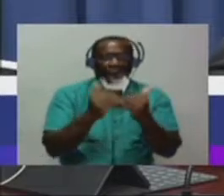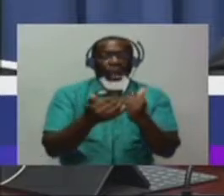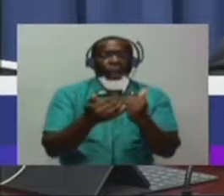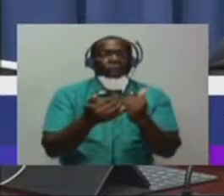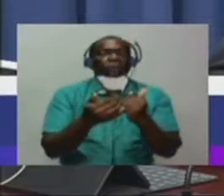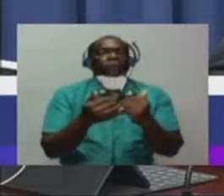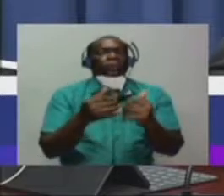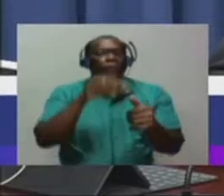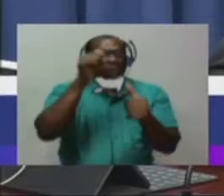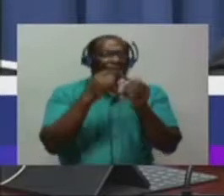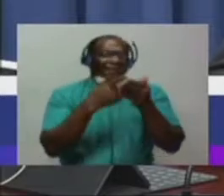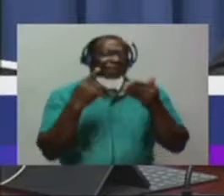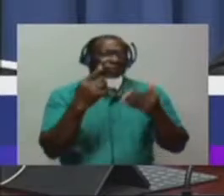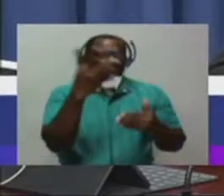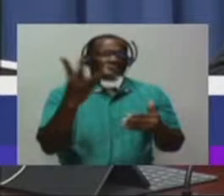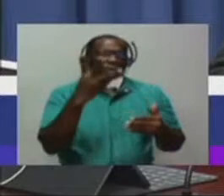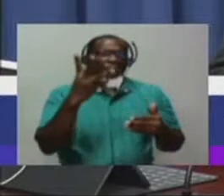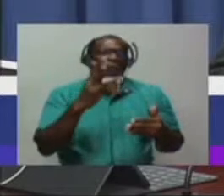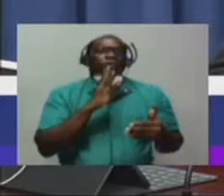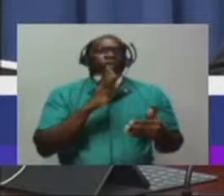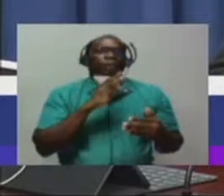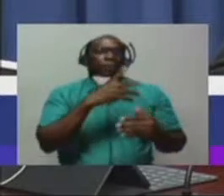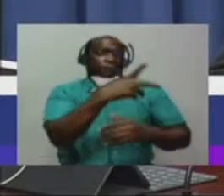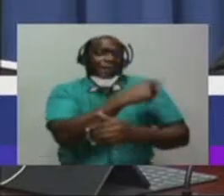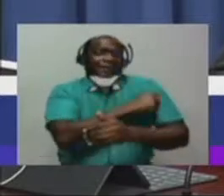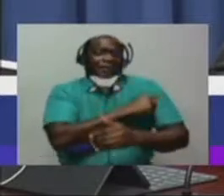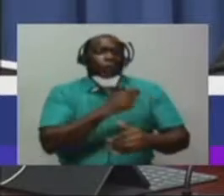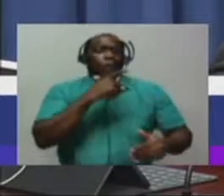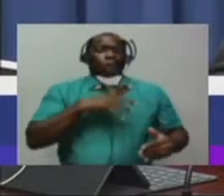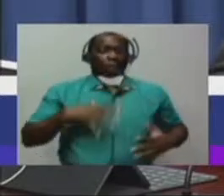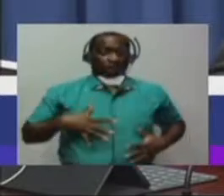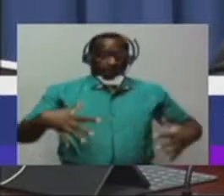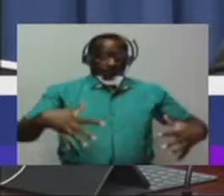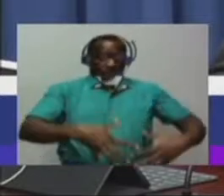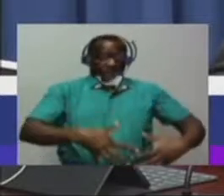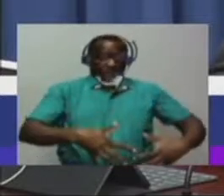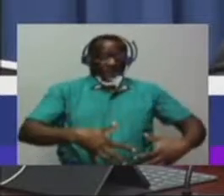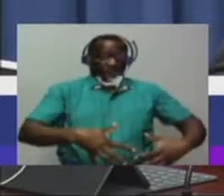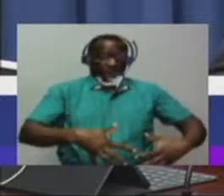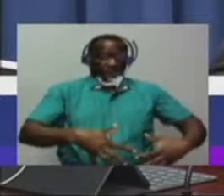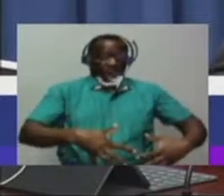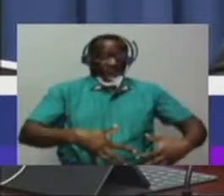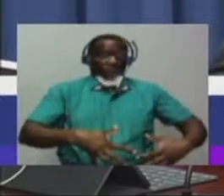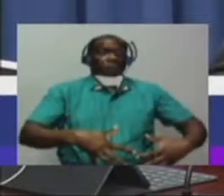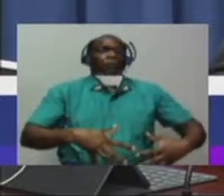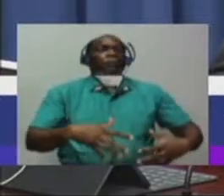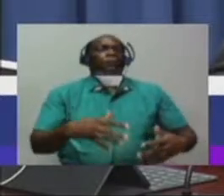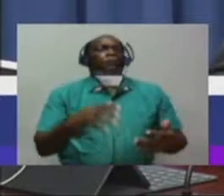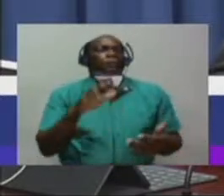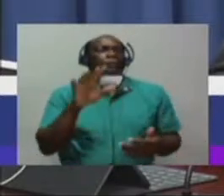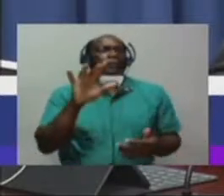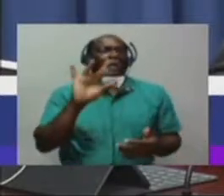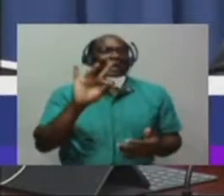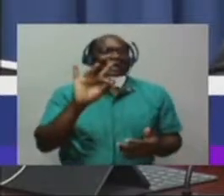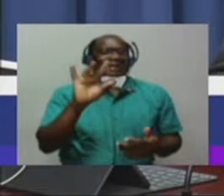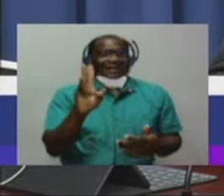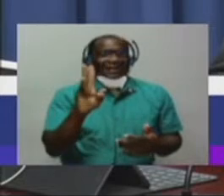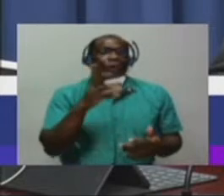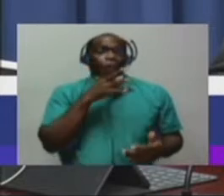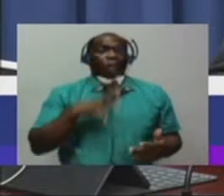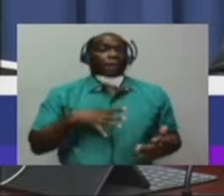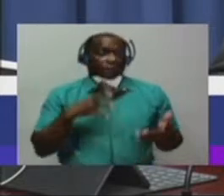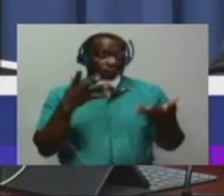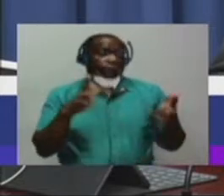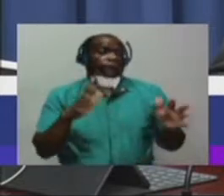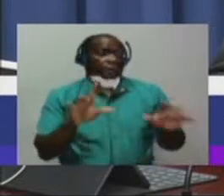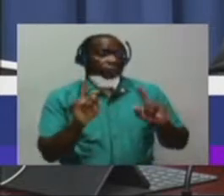week, Wednesday. To date, 86 pregnant women have taken advantage of that program.